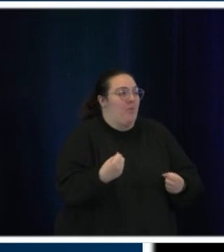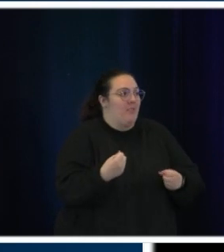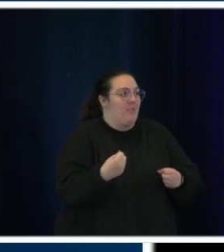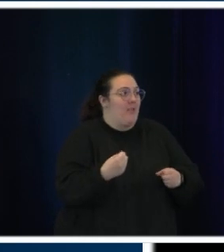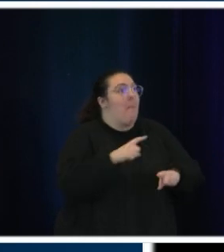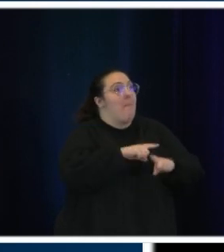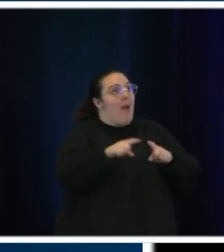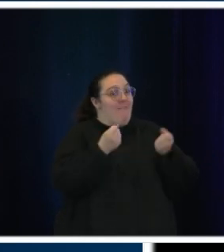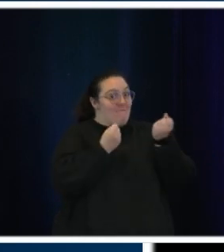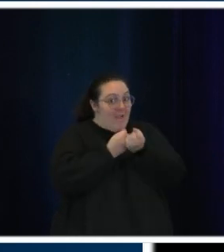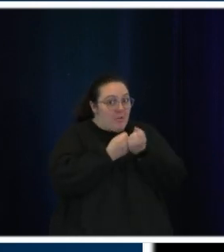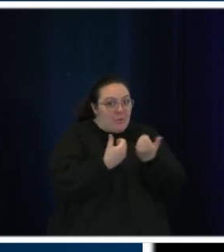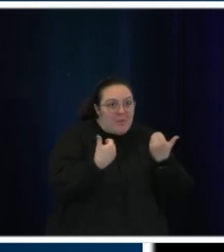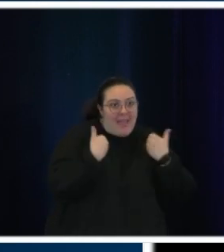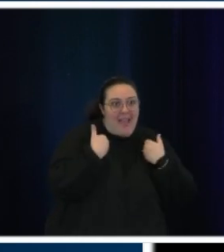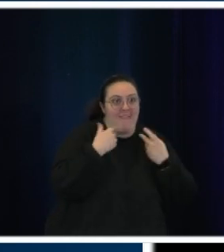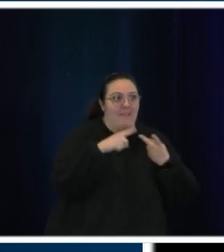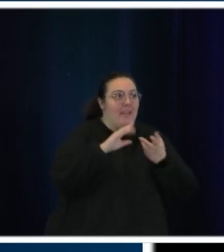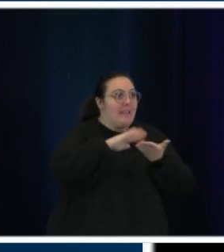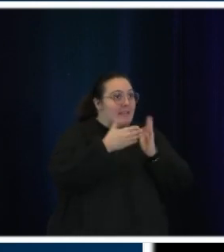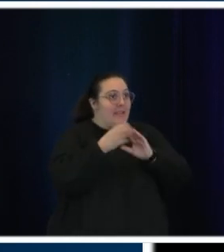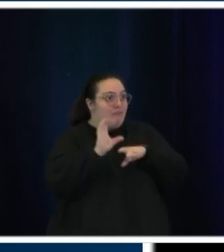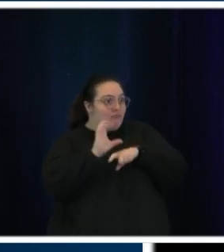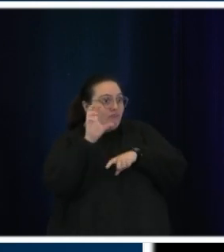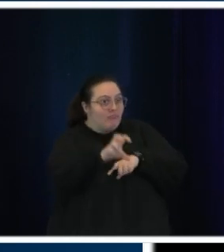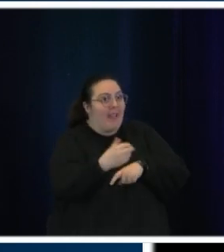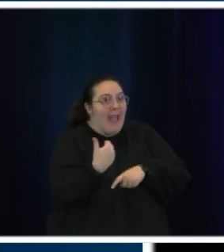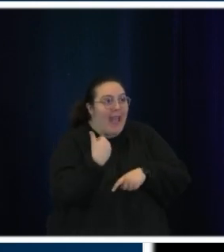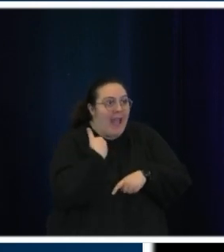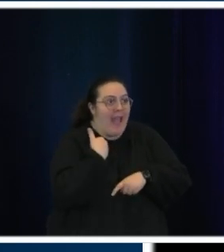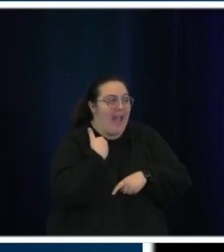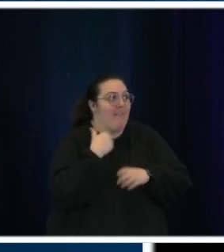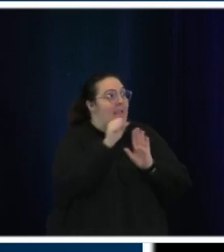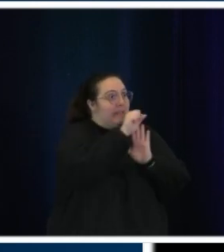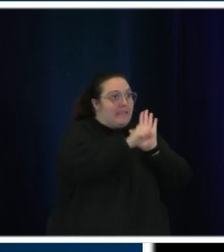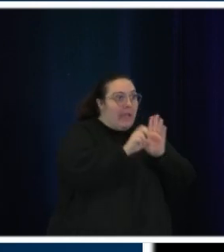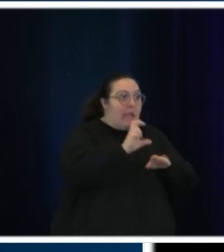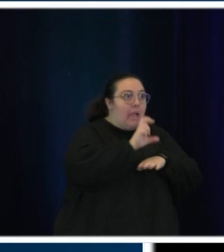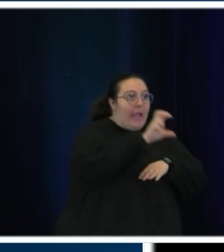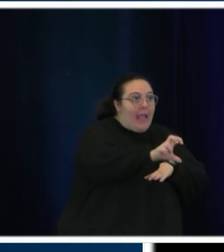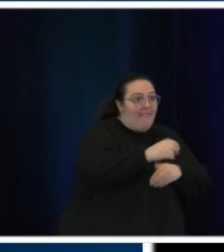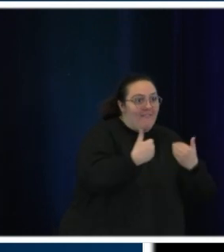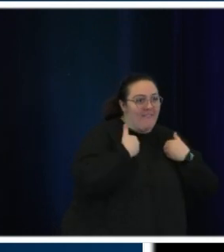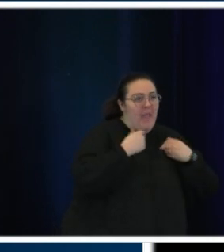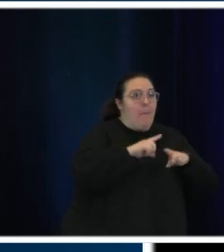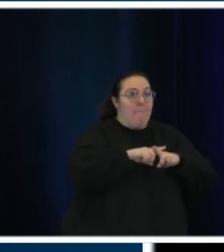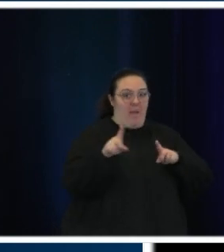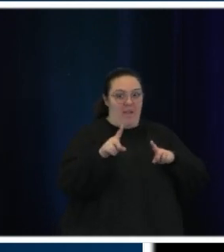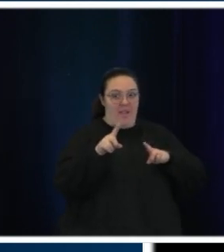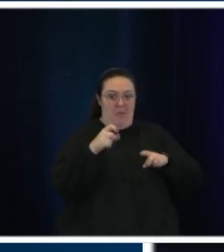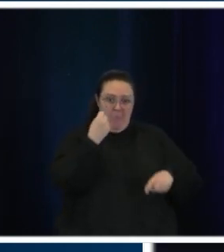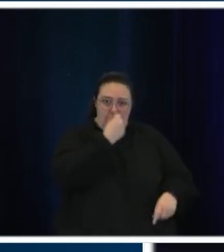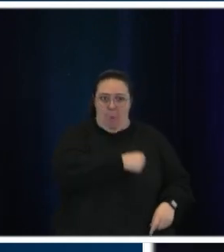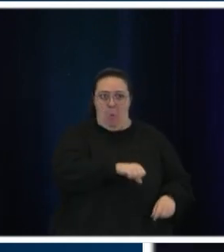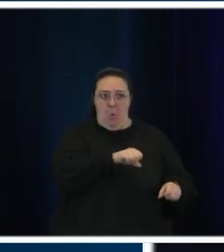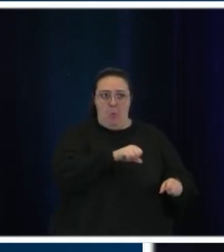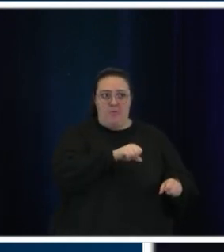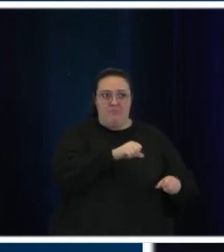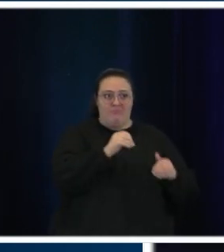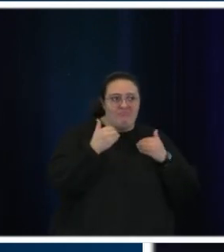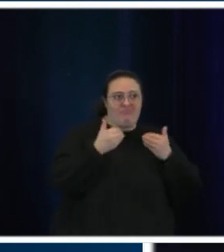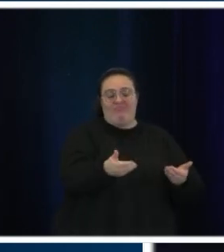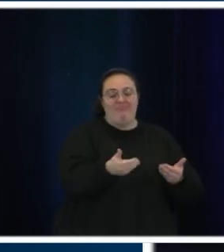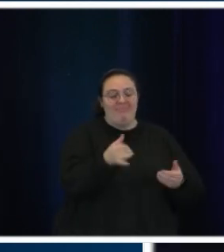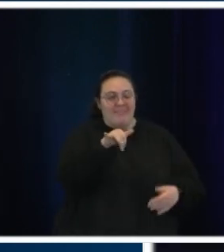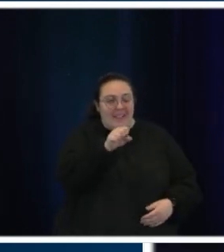us. We've got some city dollars, some state dollars, but it's a bold move. And I'm proud of